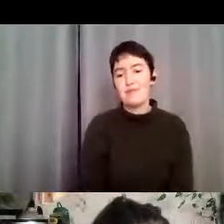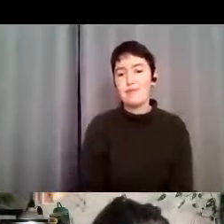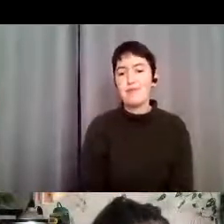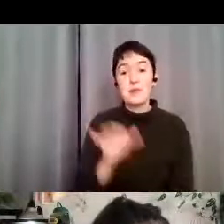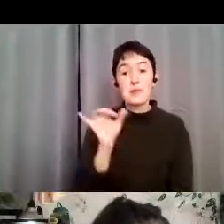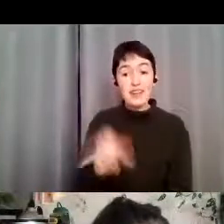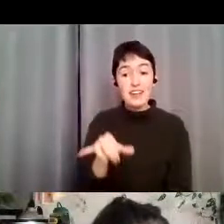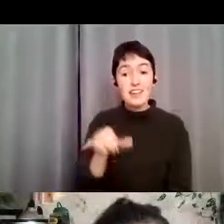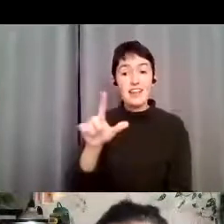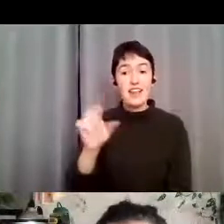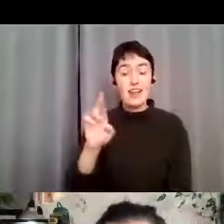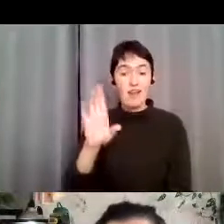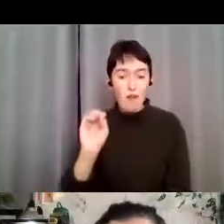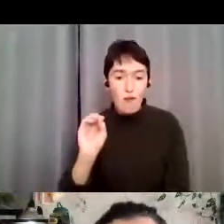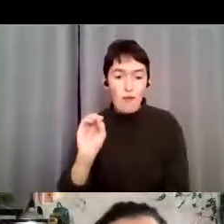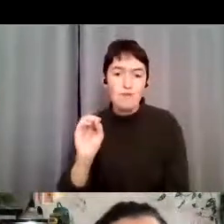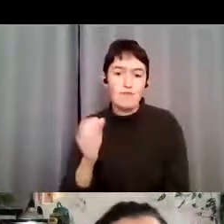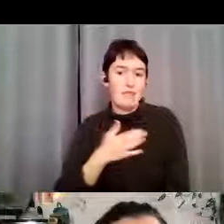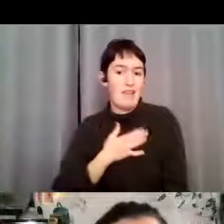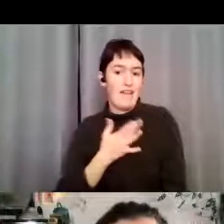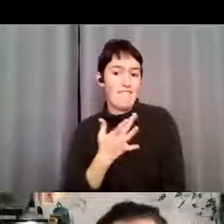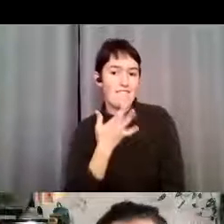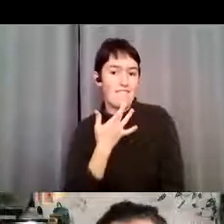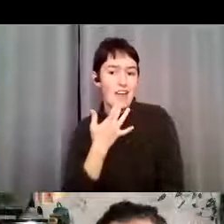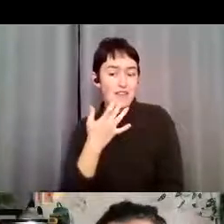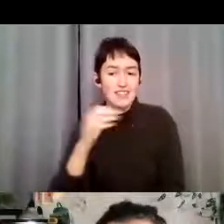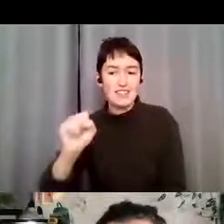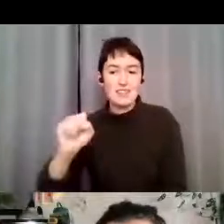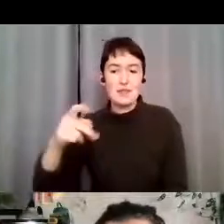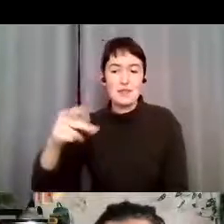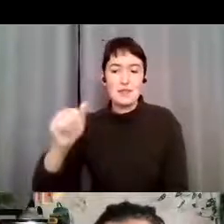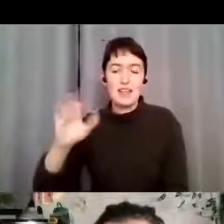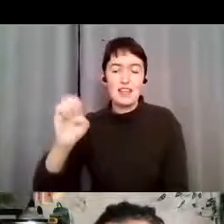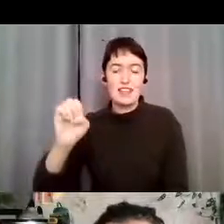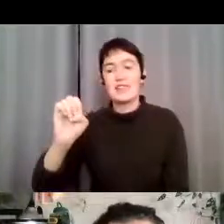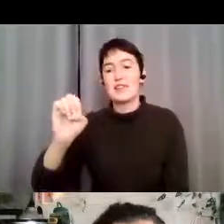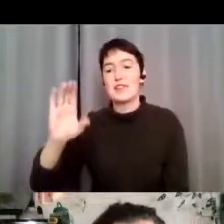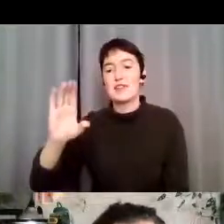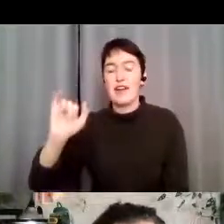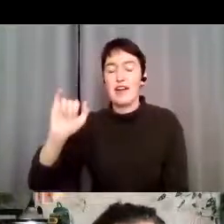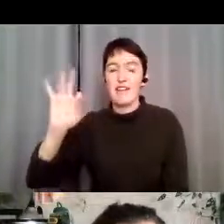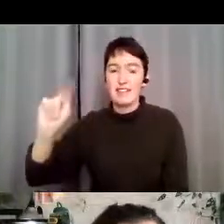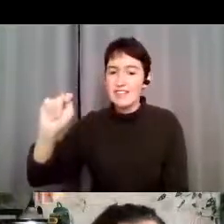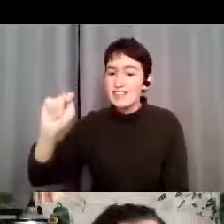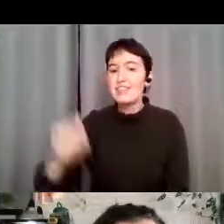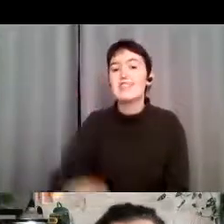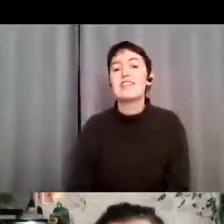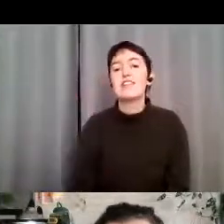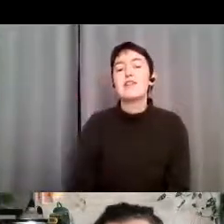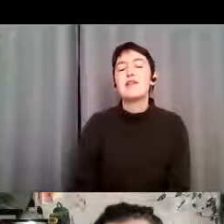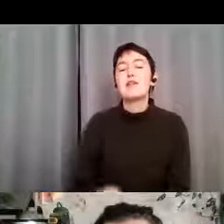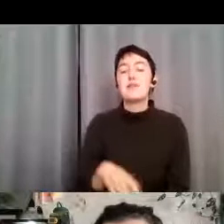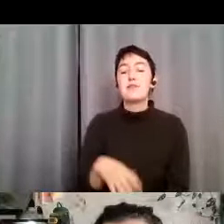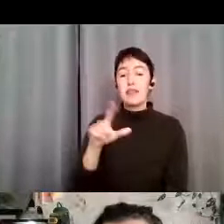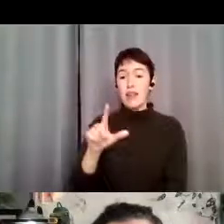LRO, which is my personal favorite spacecraft. And so LRO is up there right now